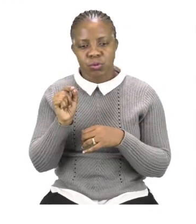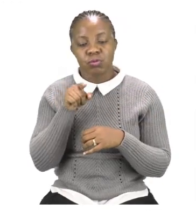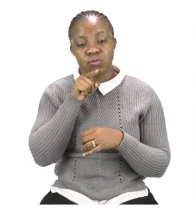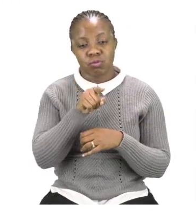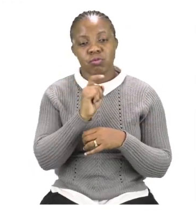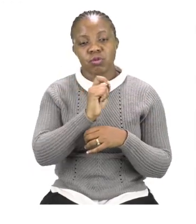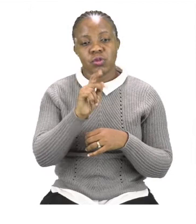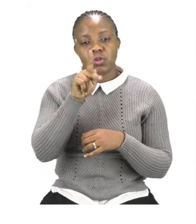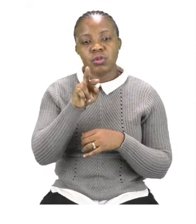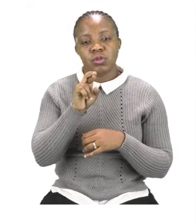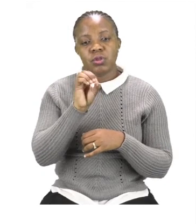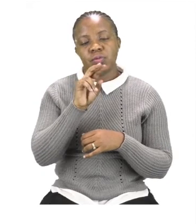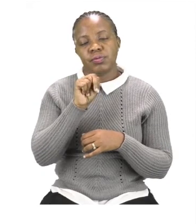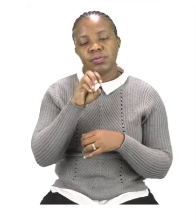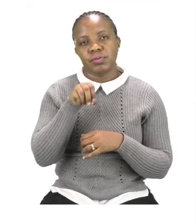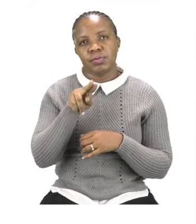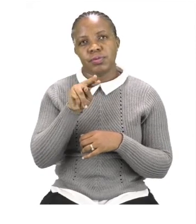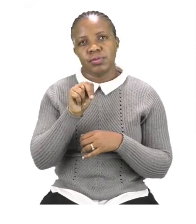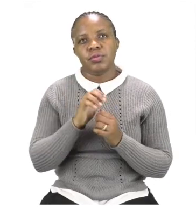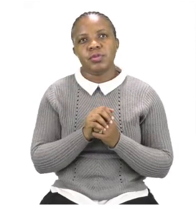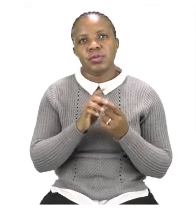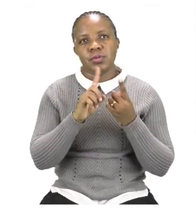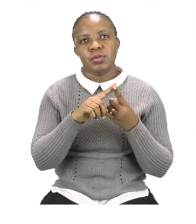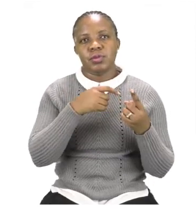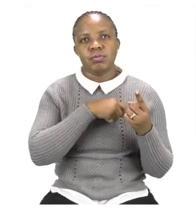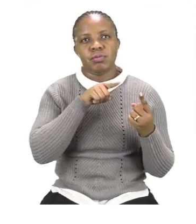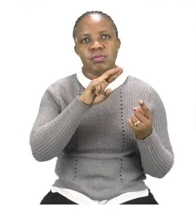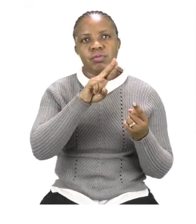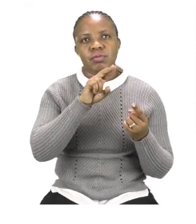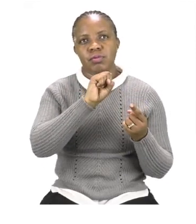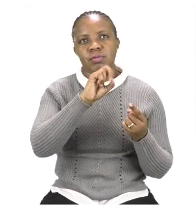they, them, and he.